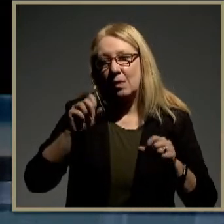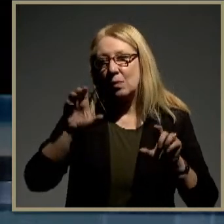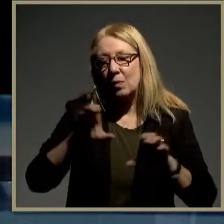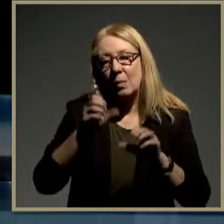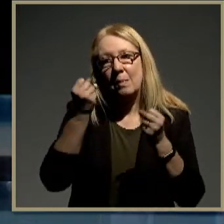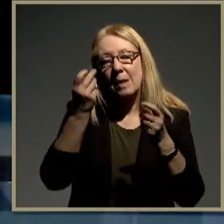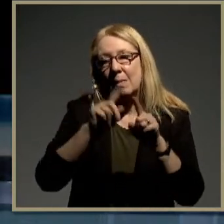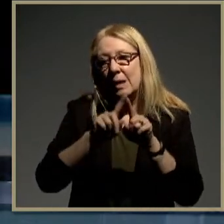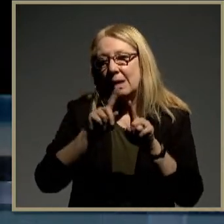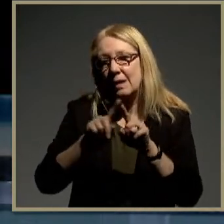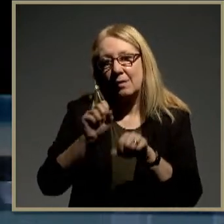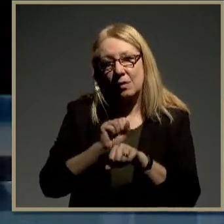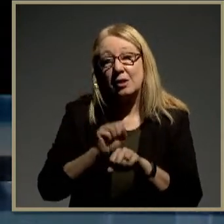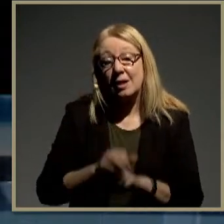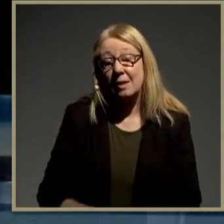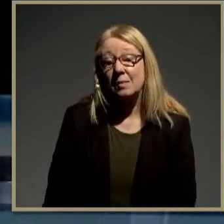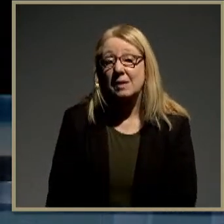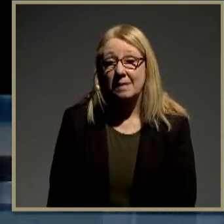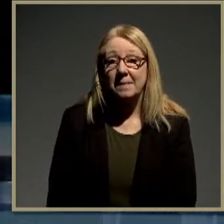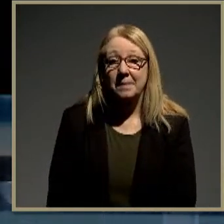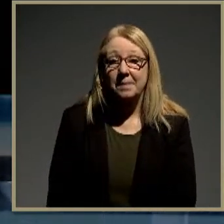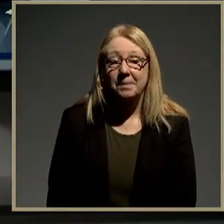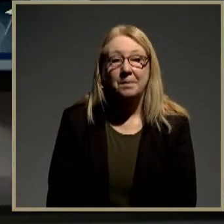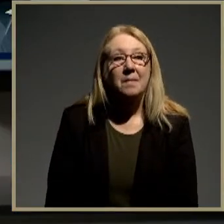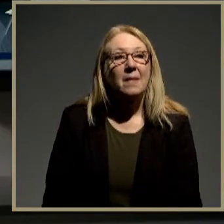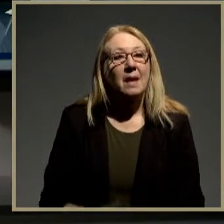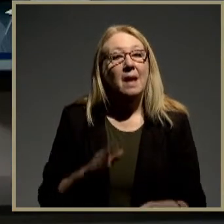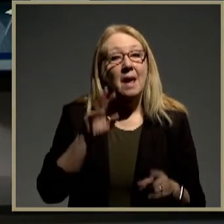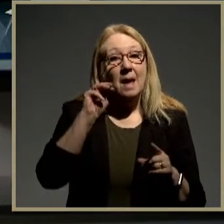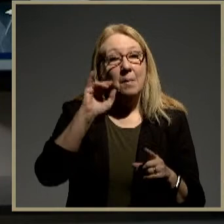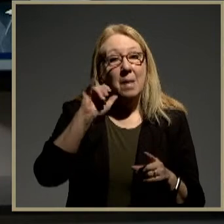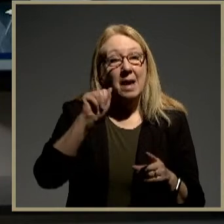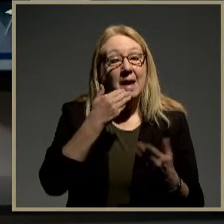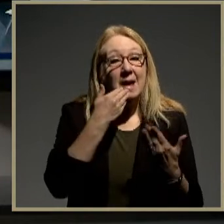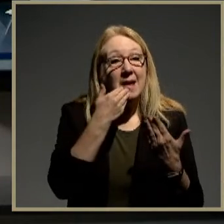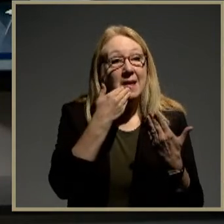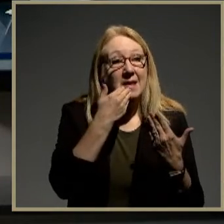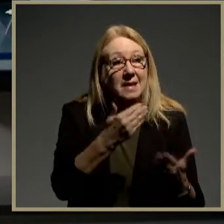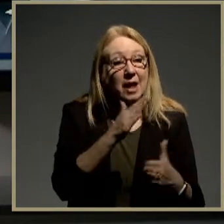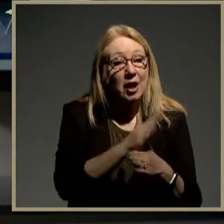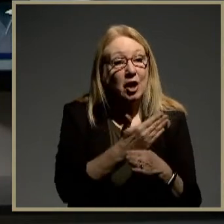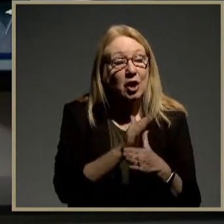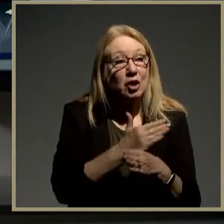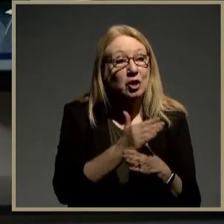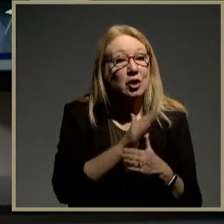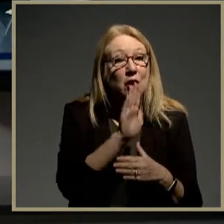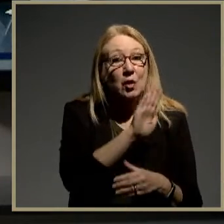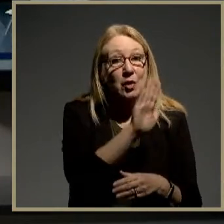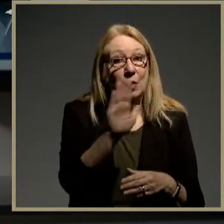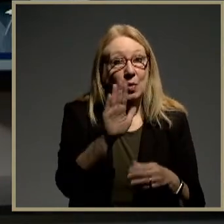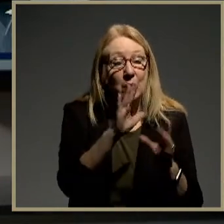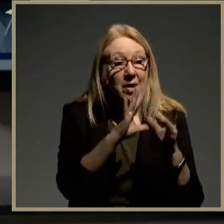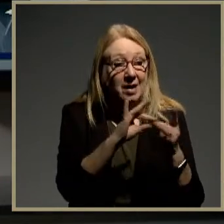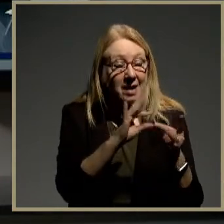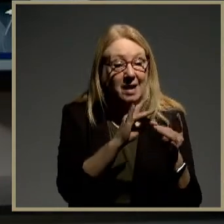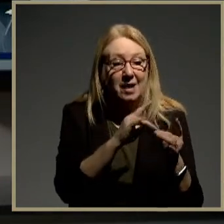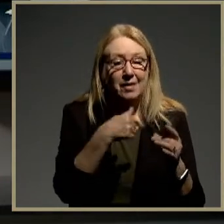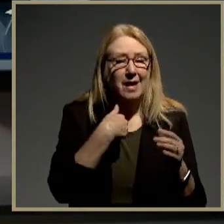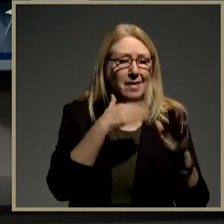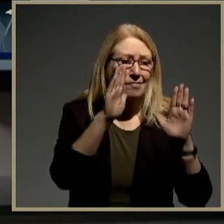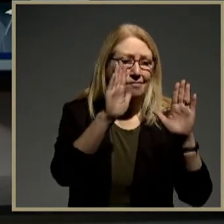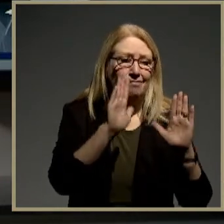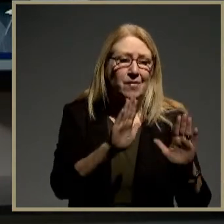see what it is that you like. Well, Maya, thank you for sharing those encouraging words. You've had a